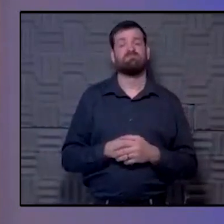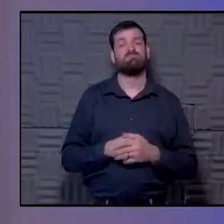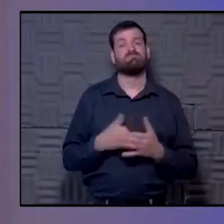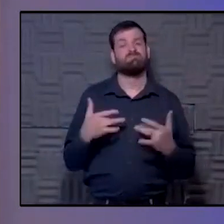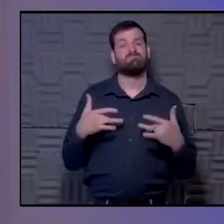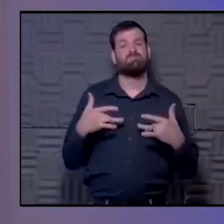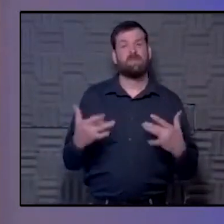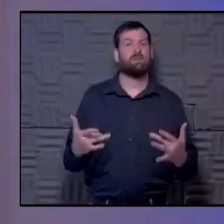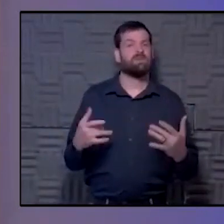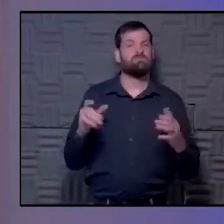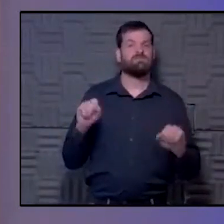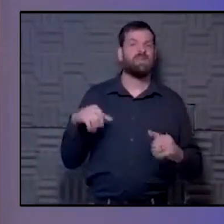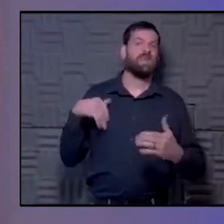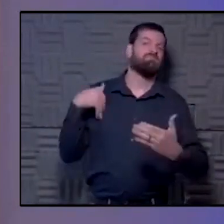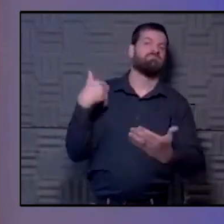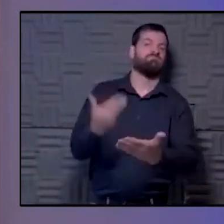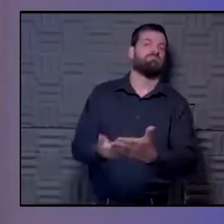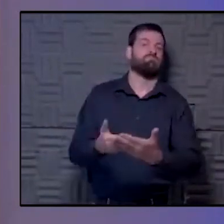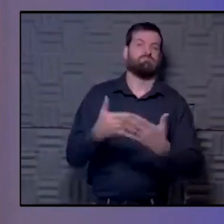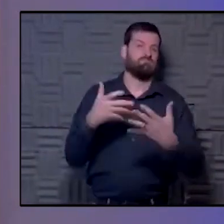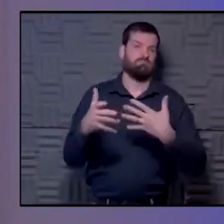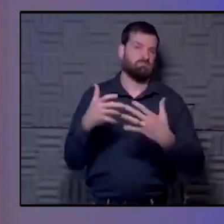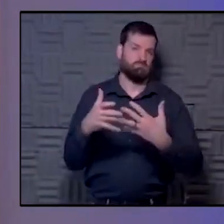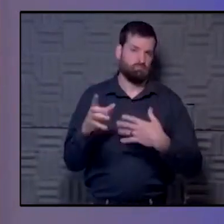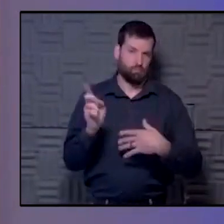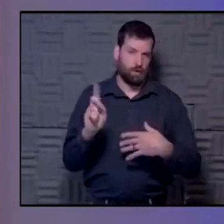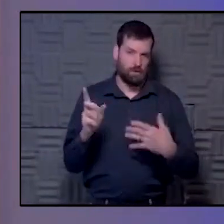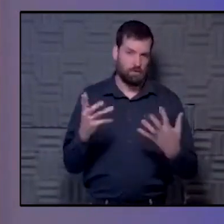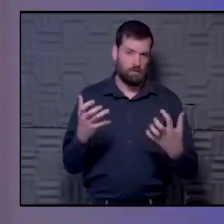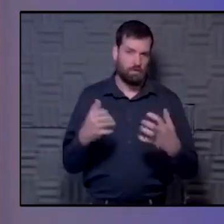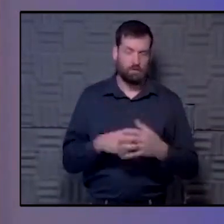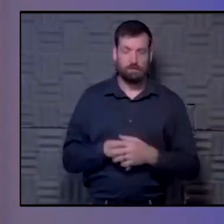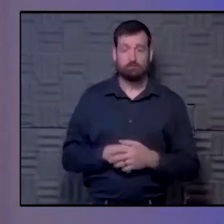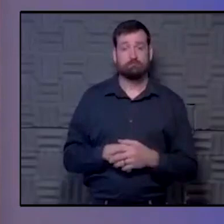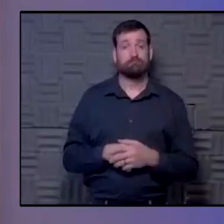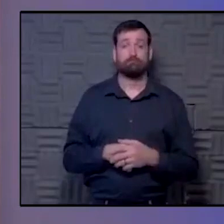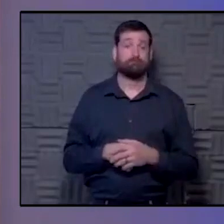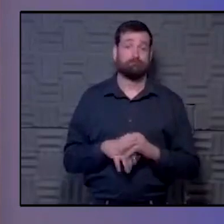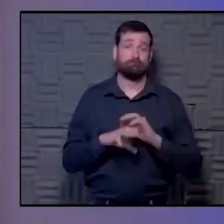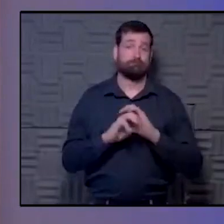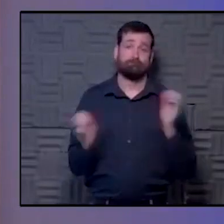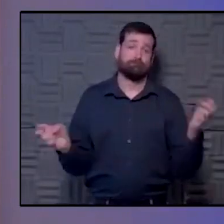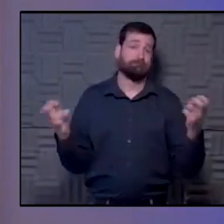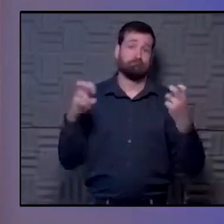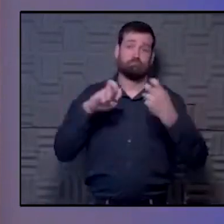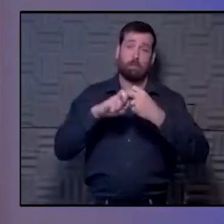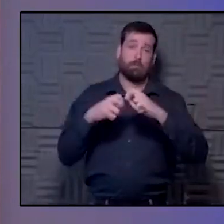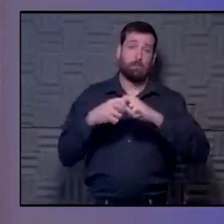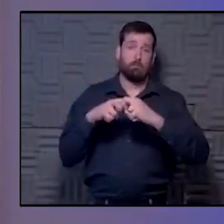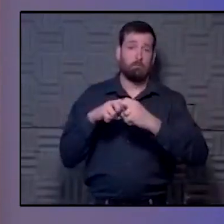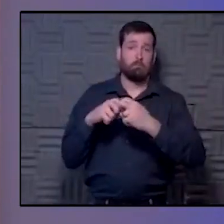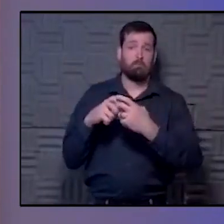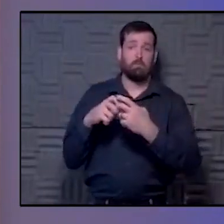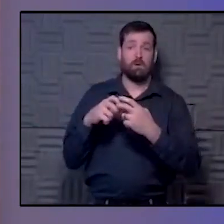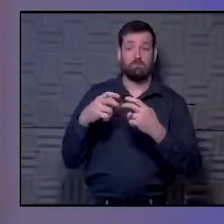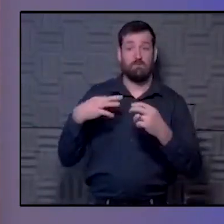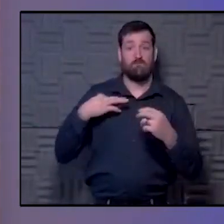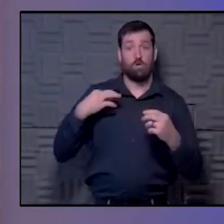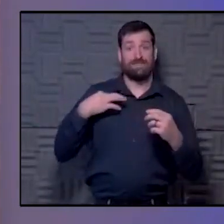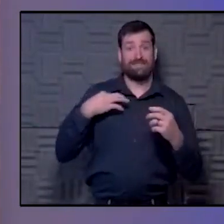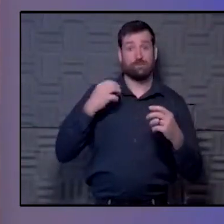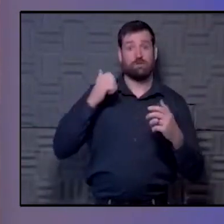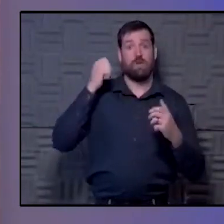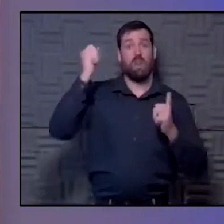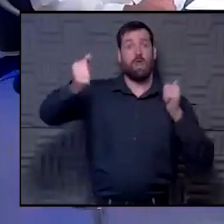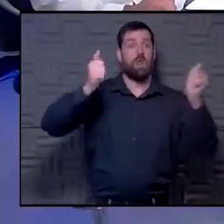get most of the places you want to go. And we have not had difficulty getting our volunteers